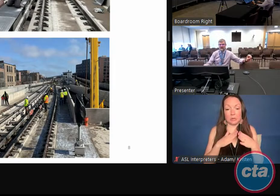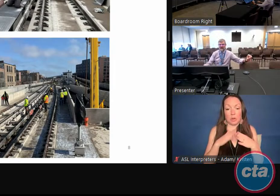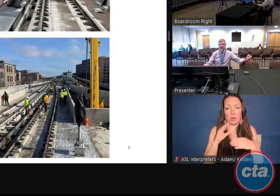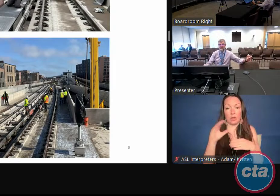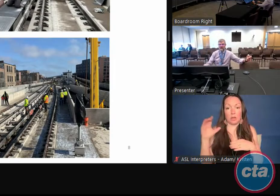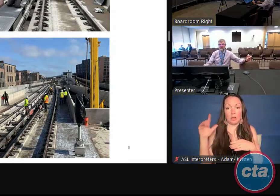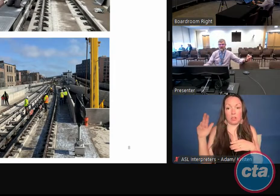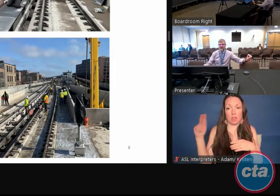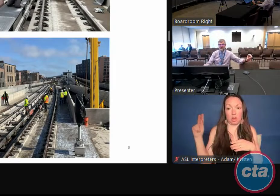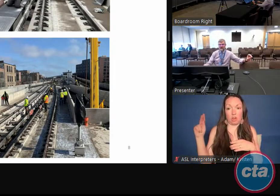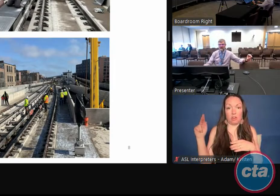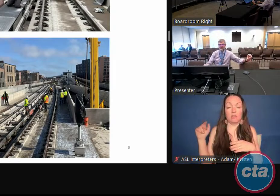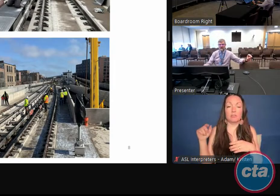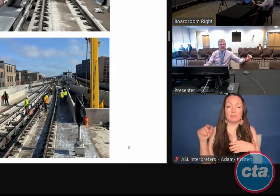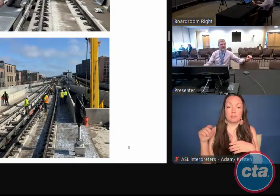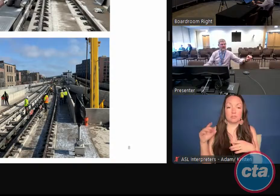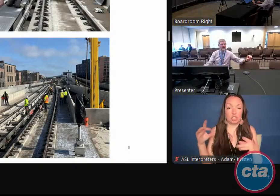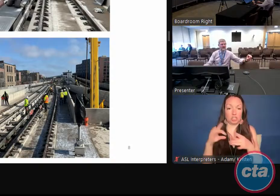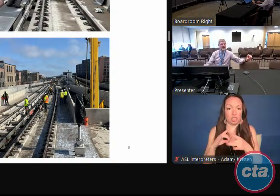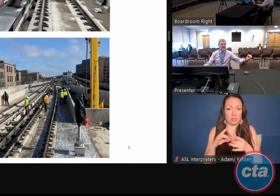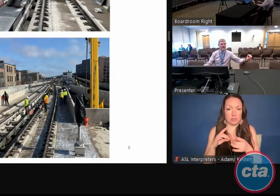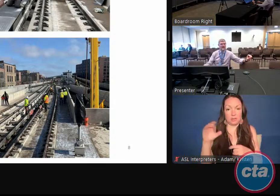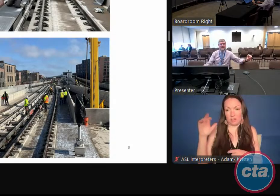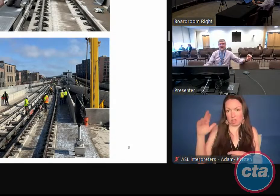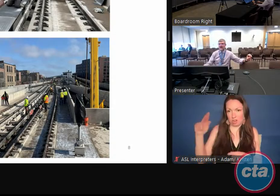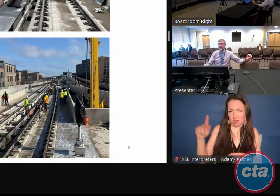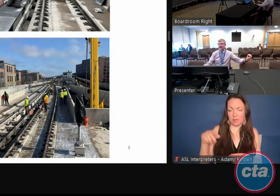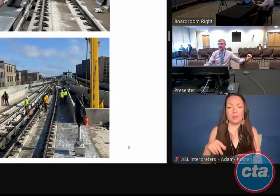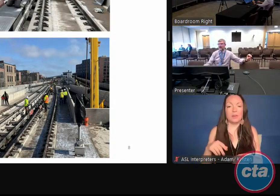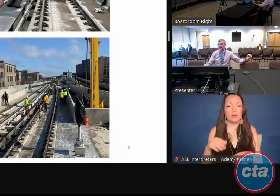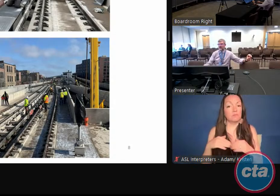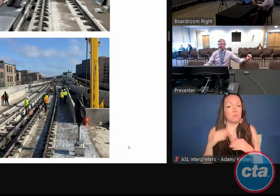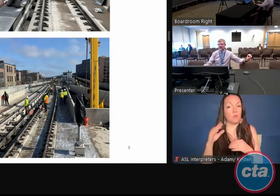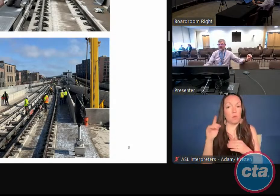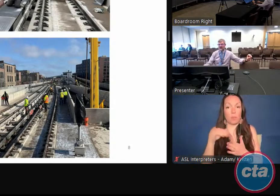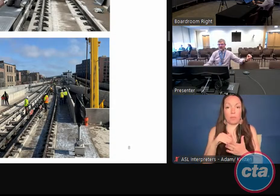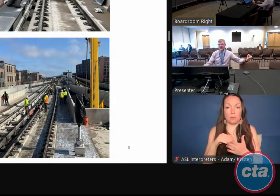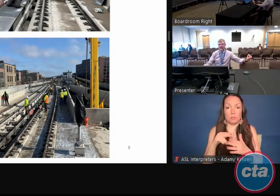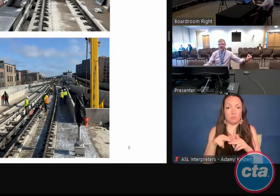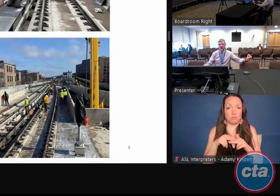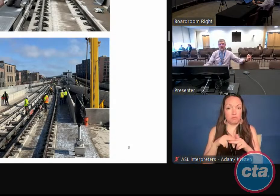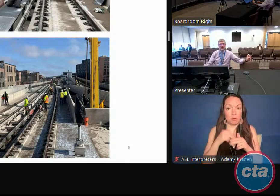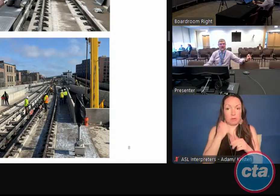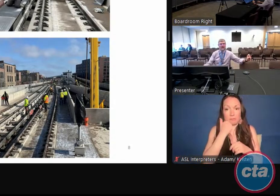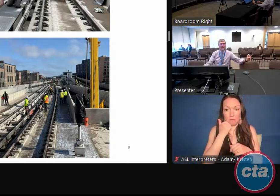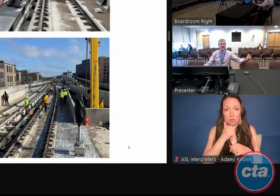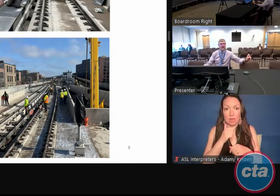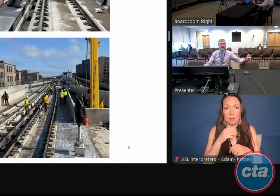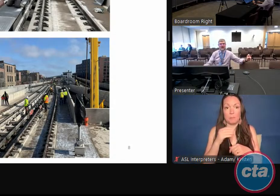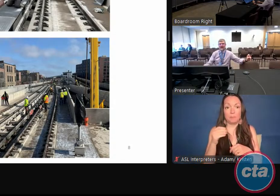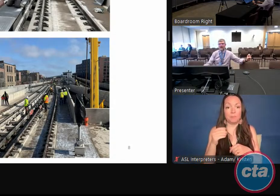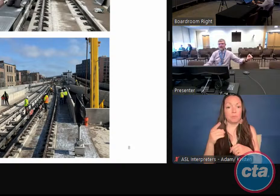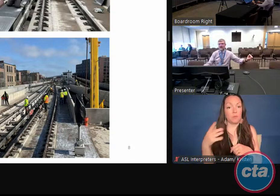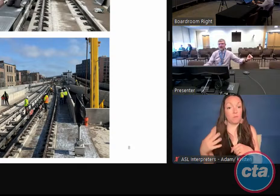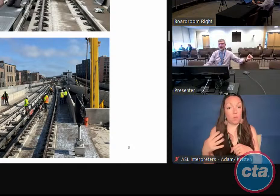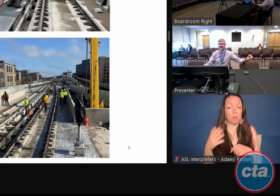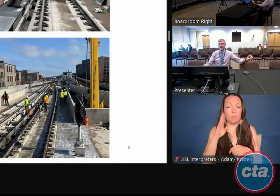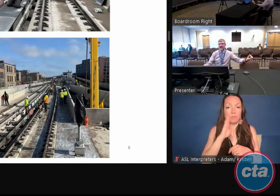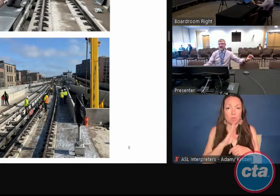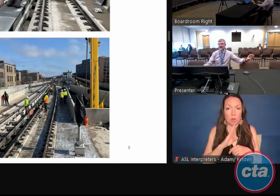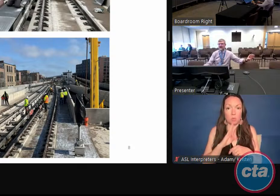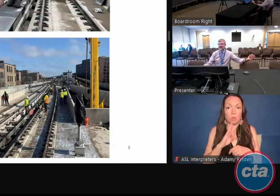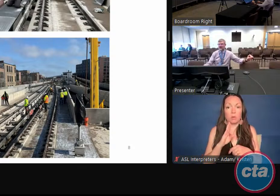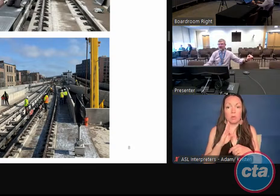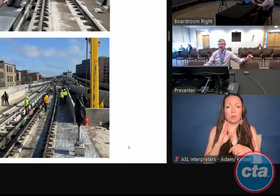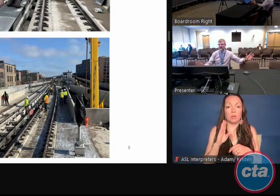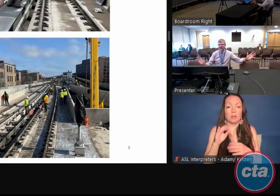at the time we started this project, there was over 1,000 train movements a day going through Clark Junction, and about a quarter of those were the Brown Line moves going off that tied